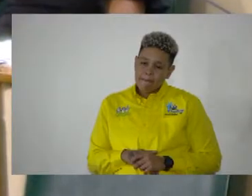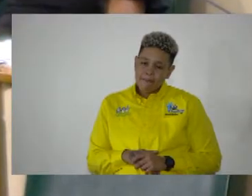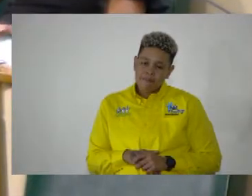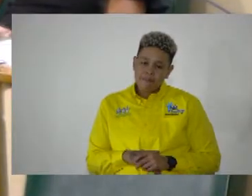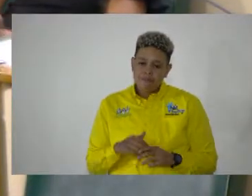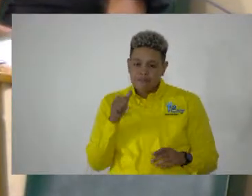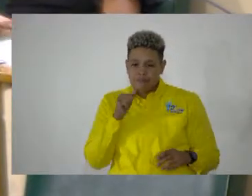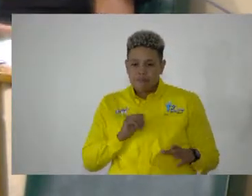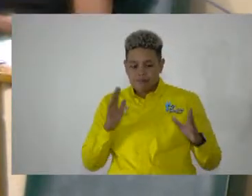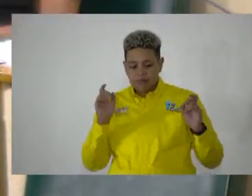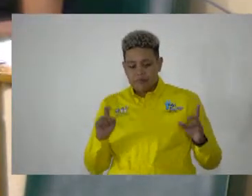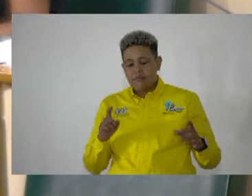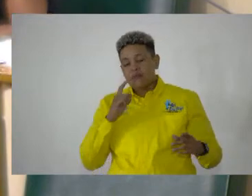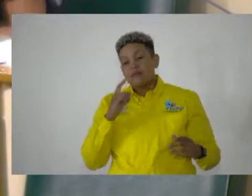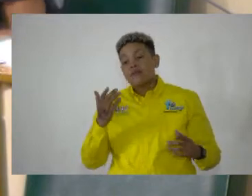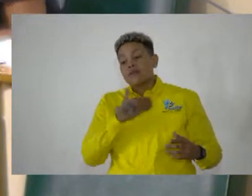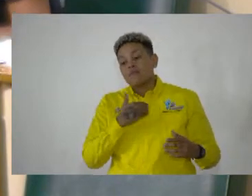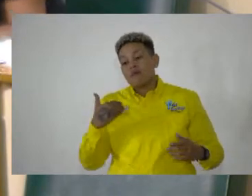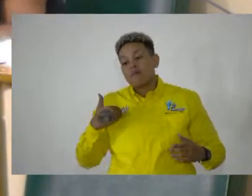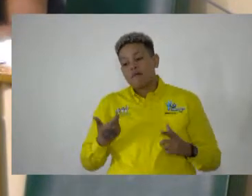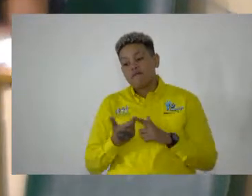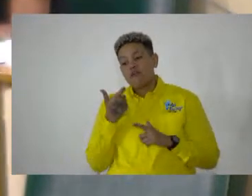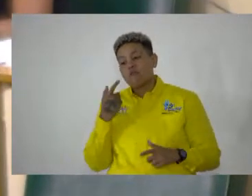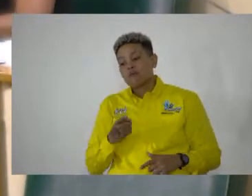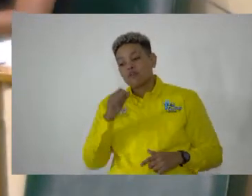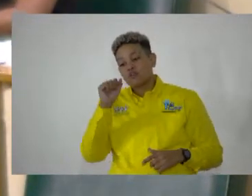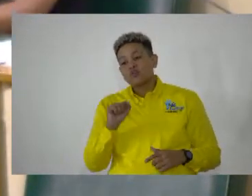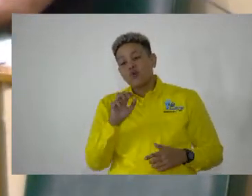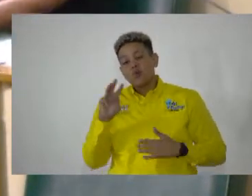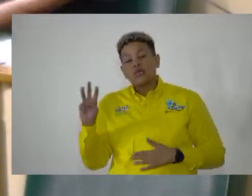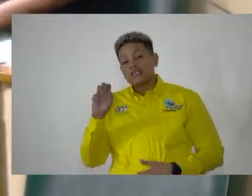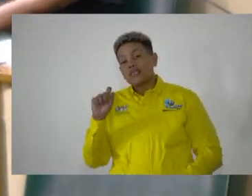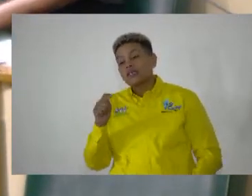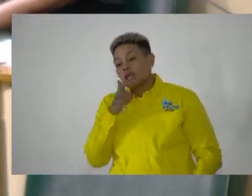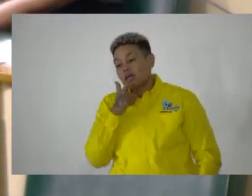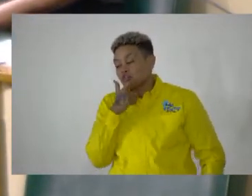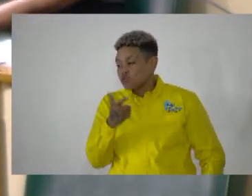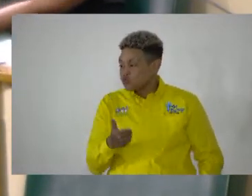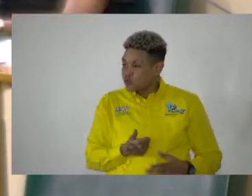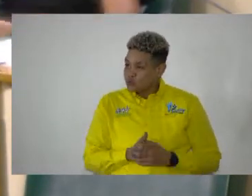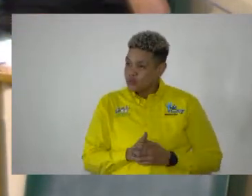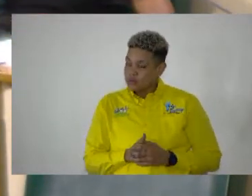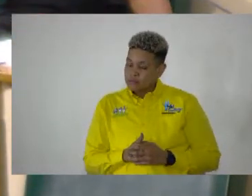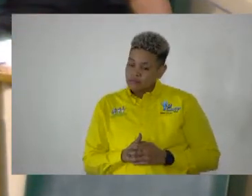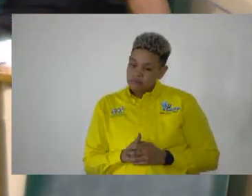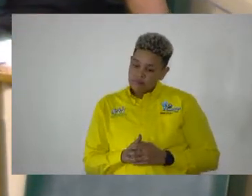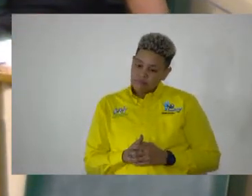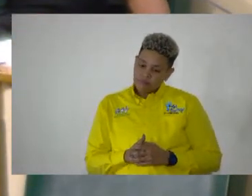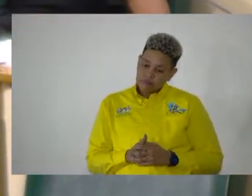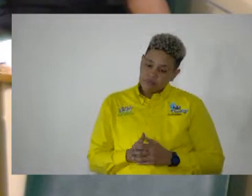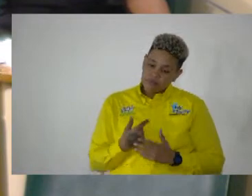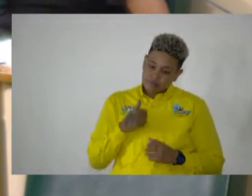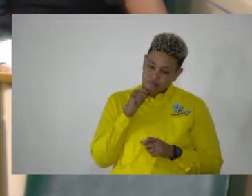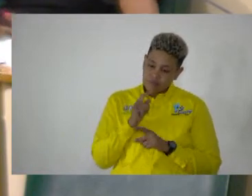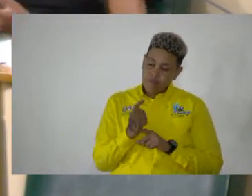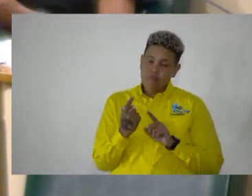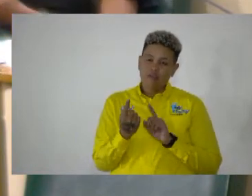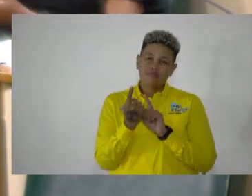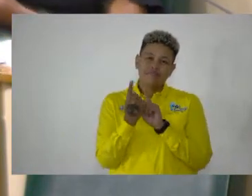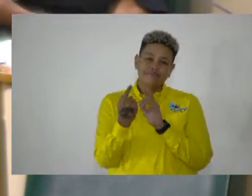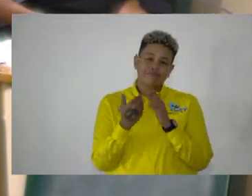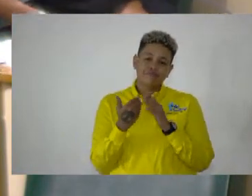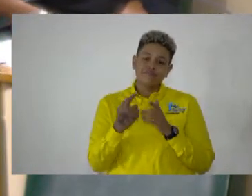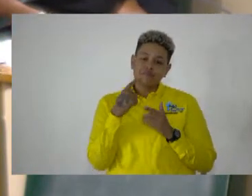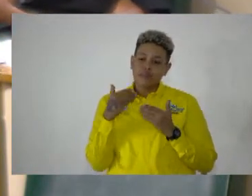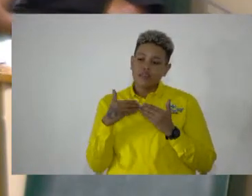So, Madam Speaker, the member from Southwest St. Andrew, my sister